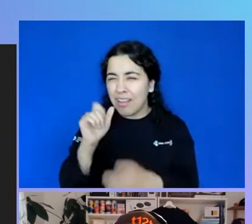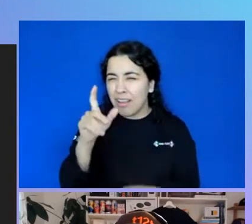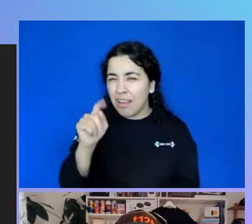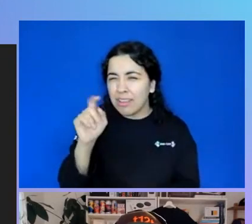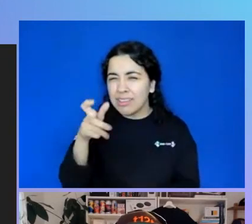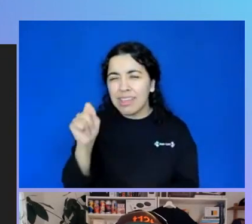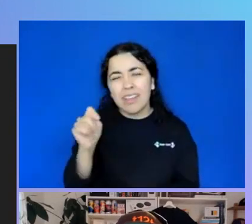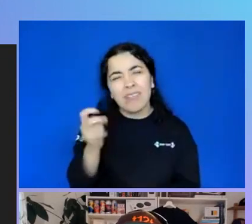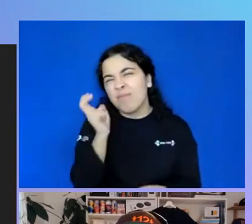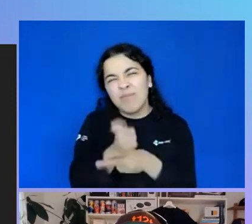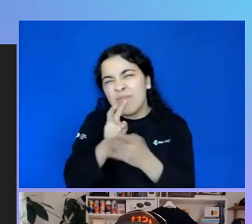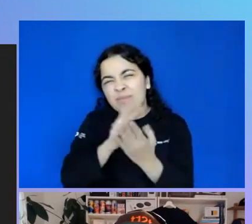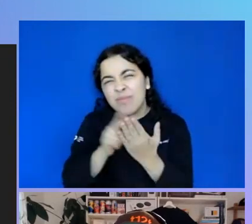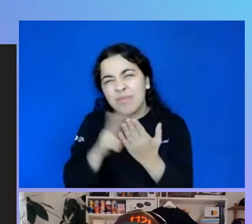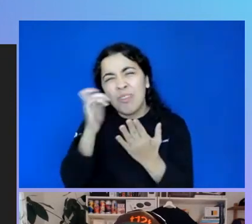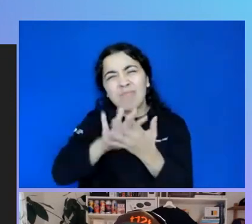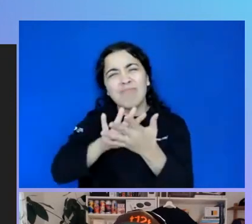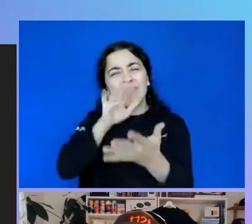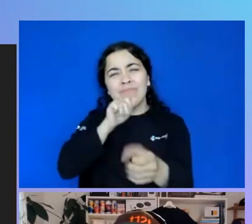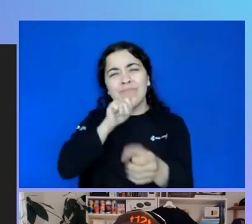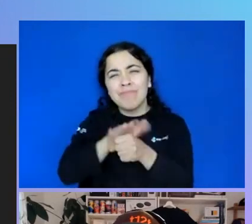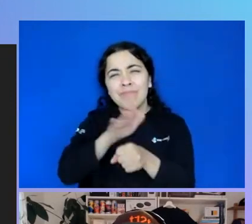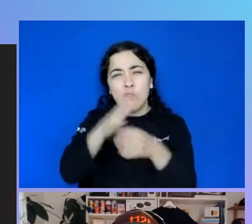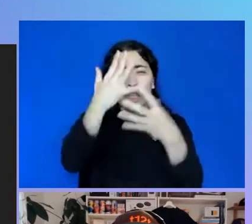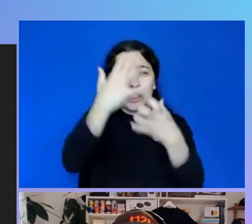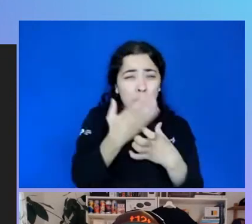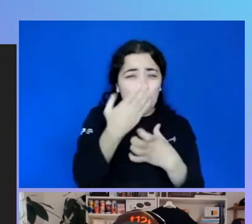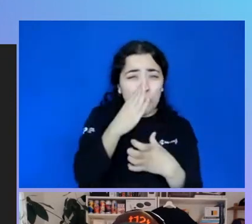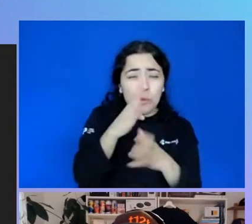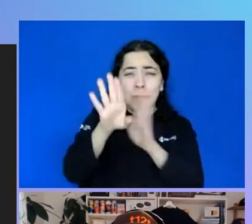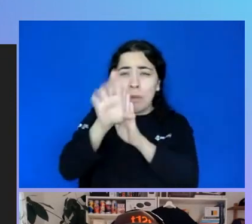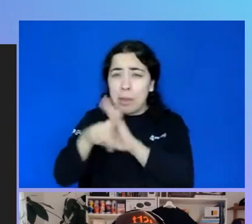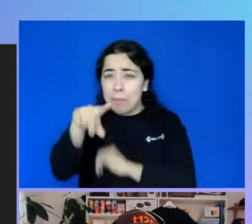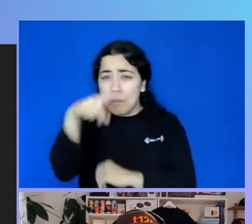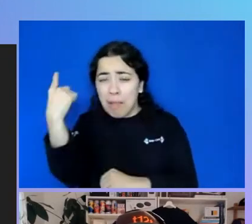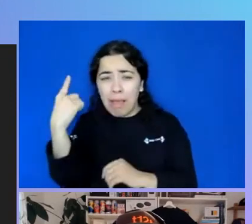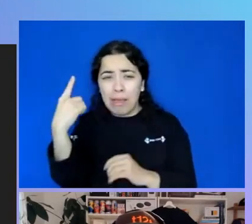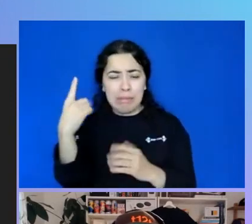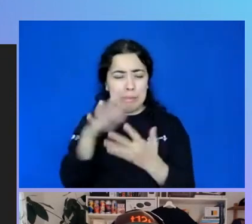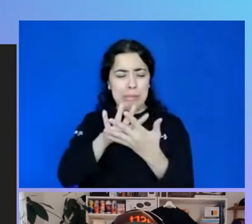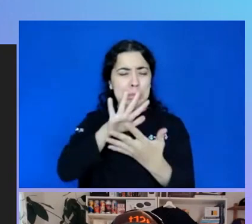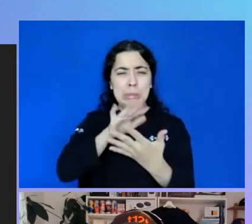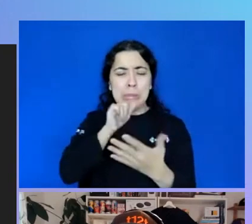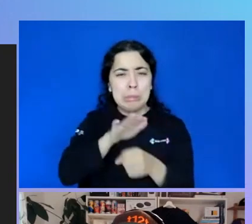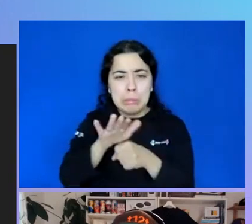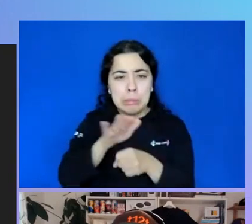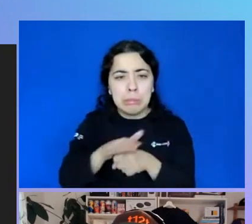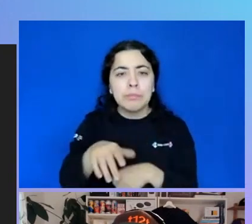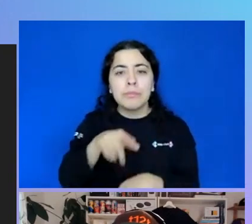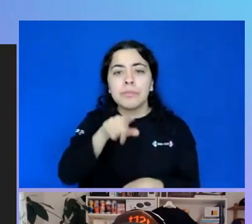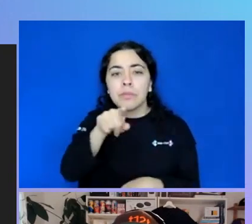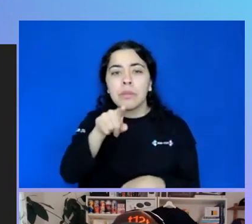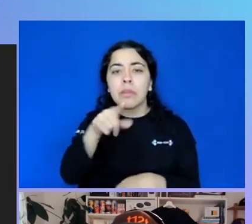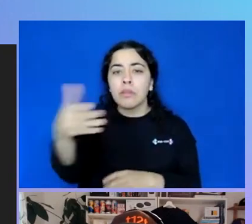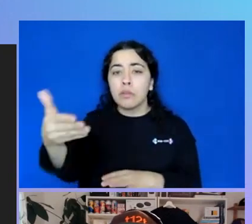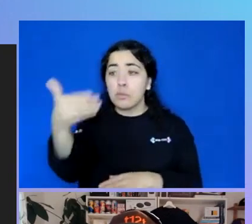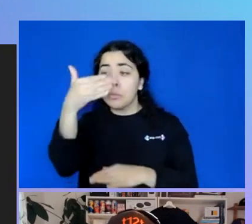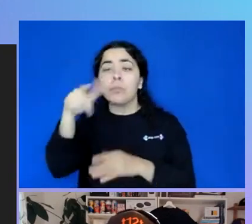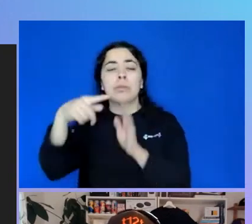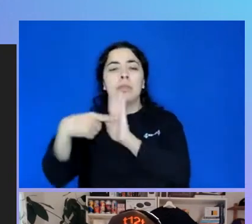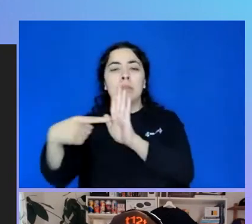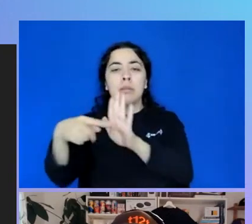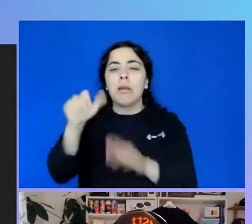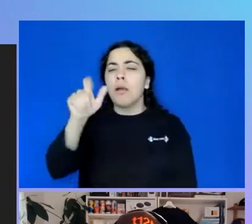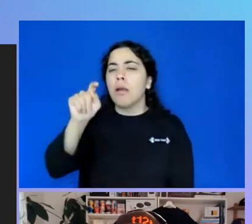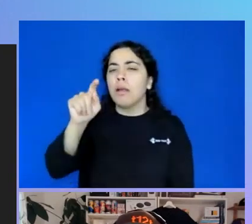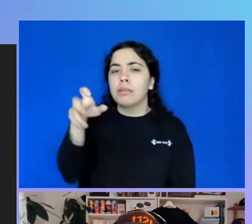background. And the zoomed in example here are alt texts saying Barbie,